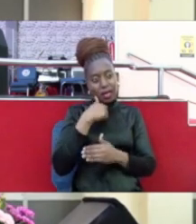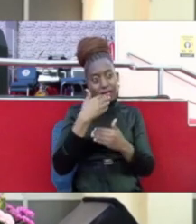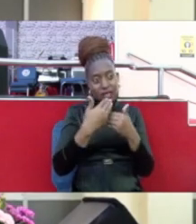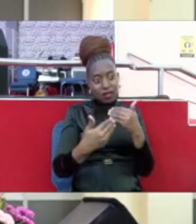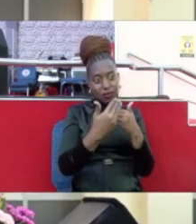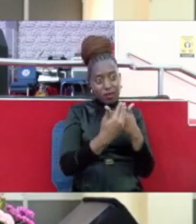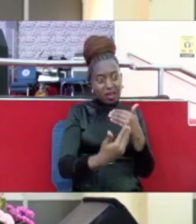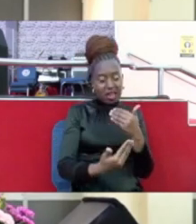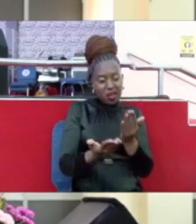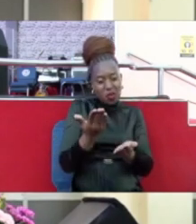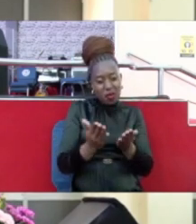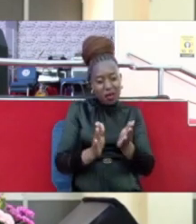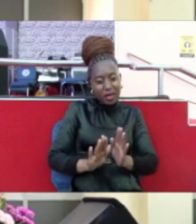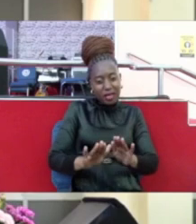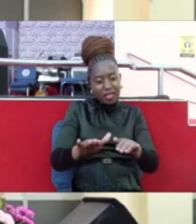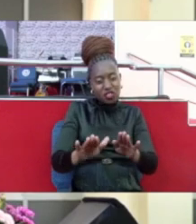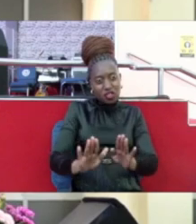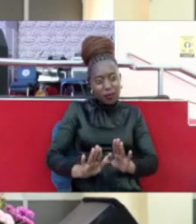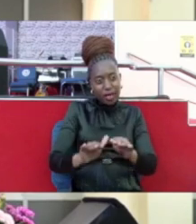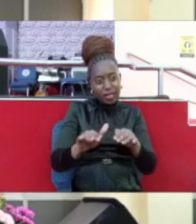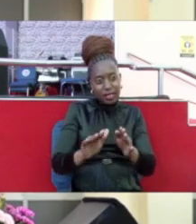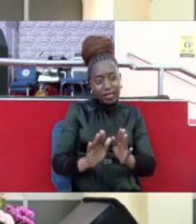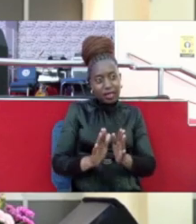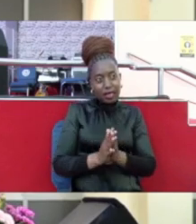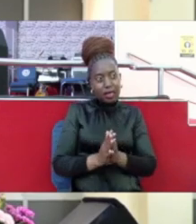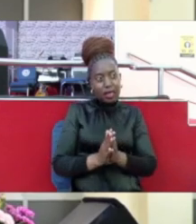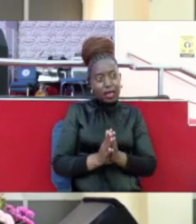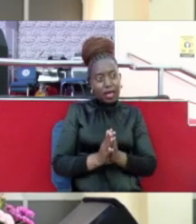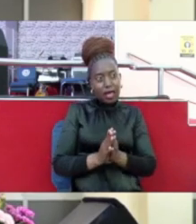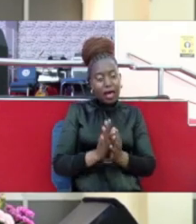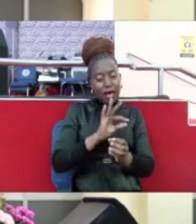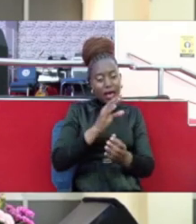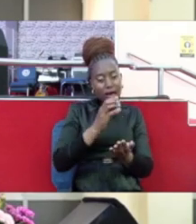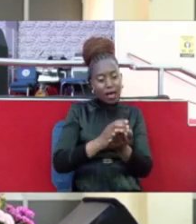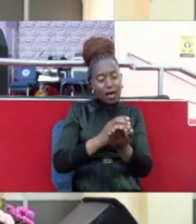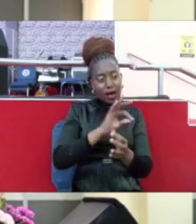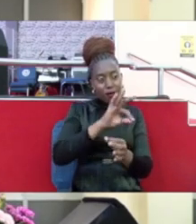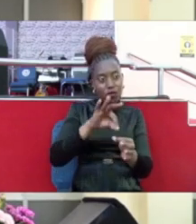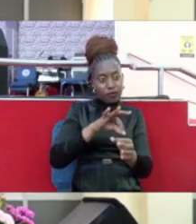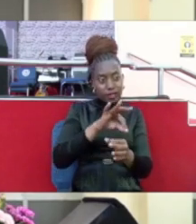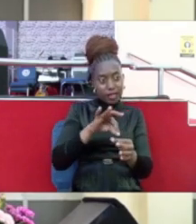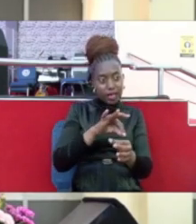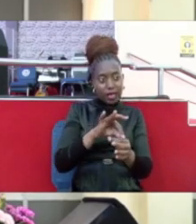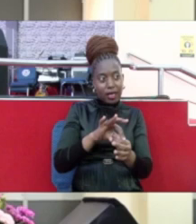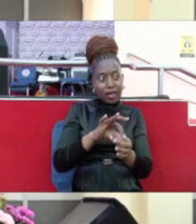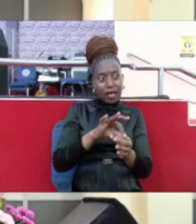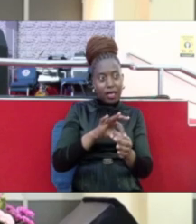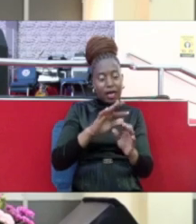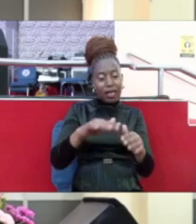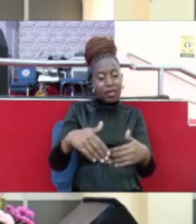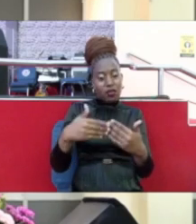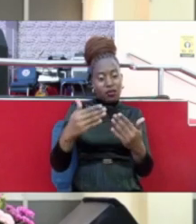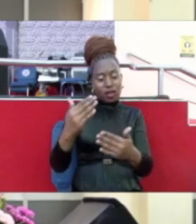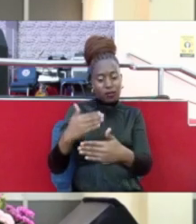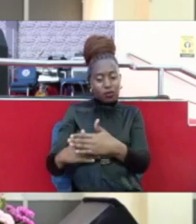Na kipande kizuri cha mkate ama chapati. And a cup of tea. Na kikombe cha chai. And you take it to her and say,